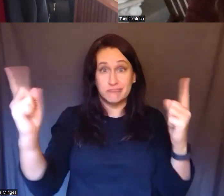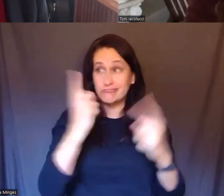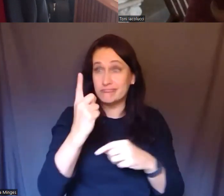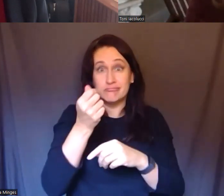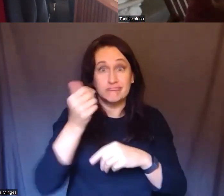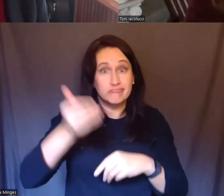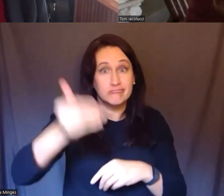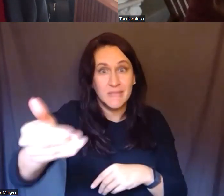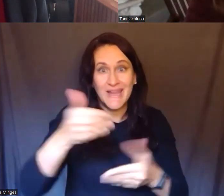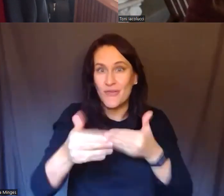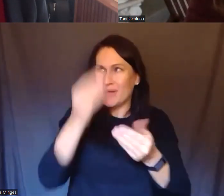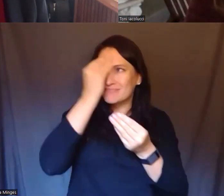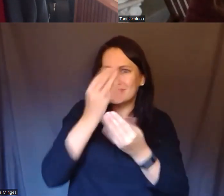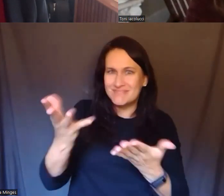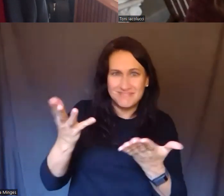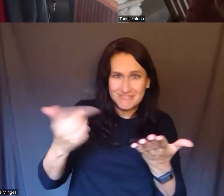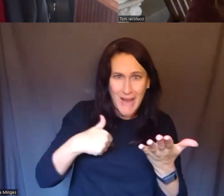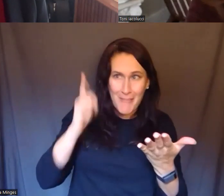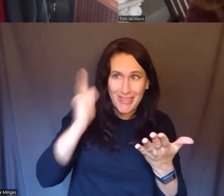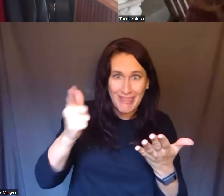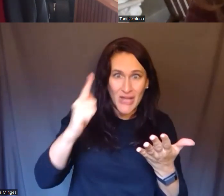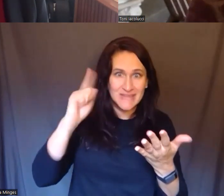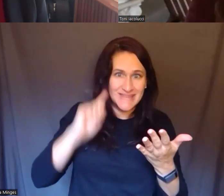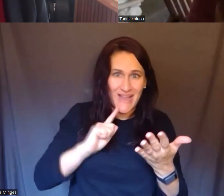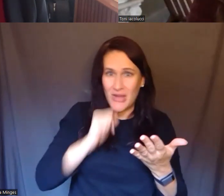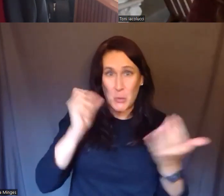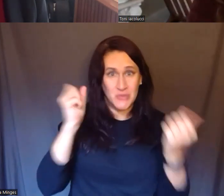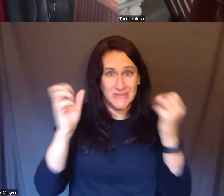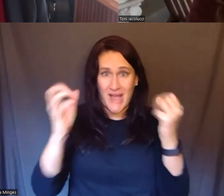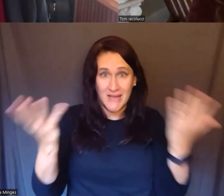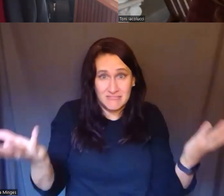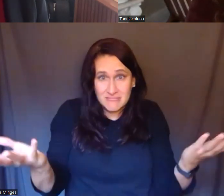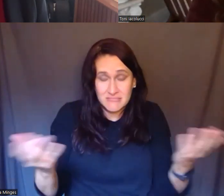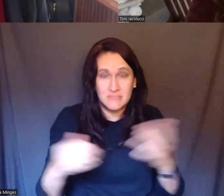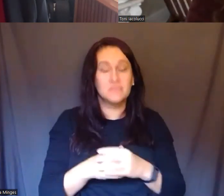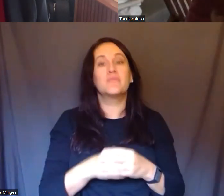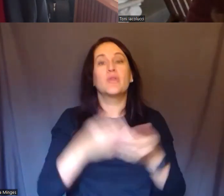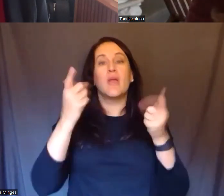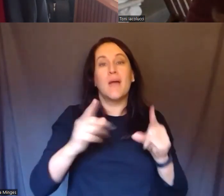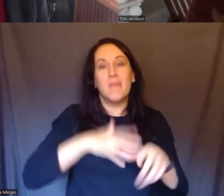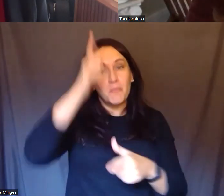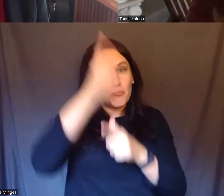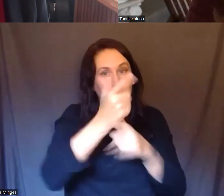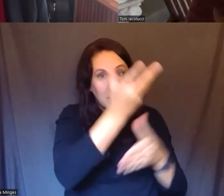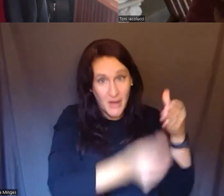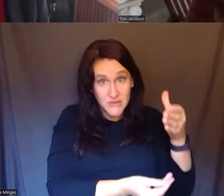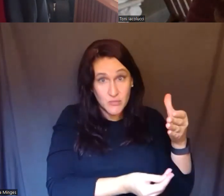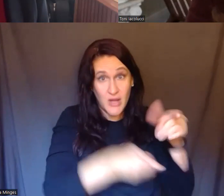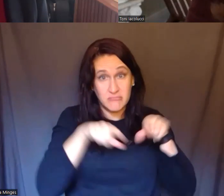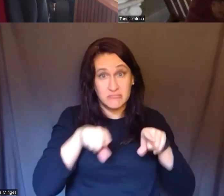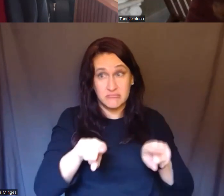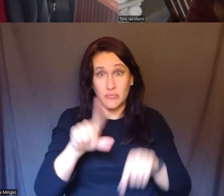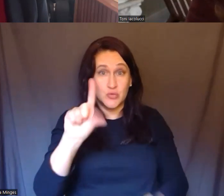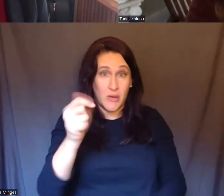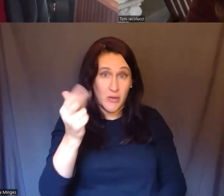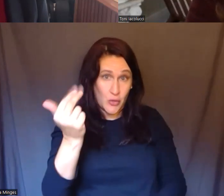I kept specifying that I'm late deafened and I do not sign. So when my brother passed away in 2013,